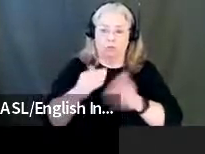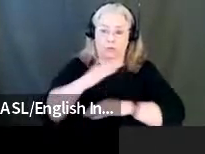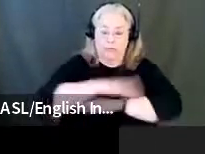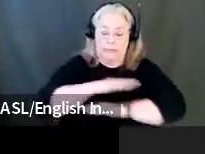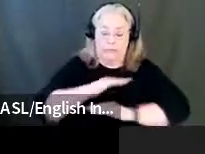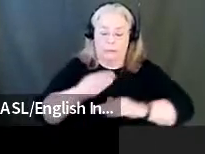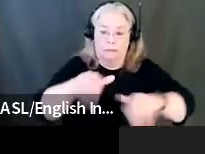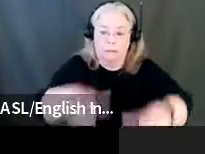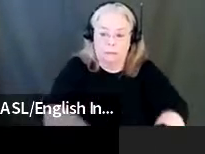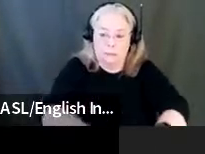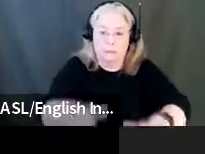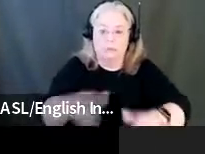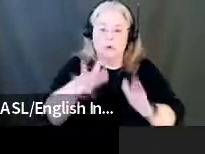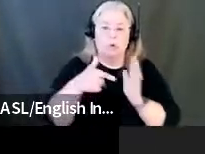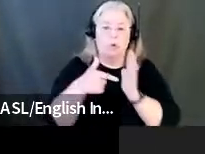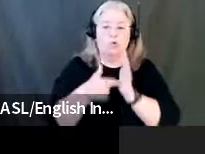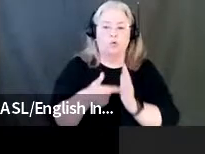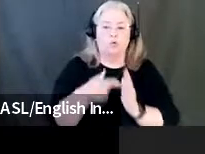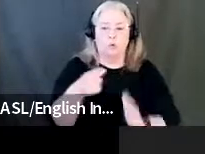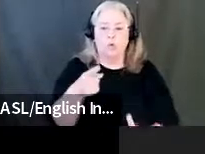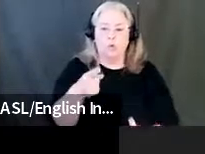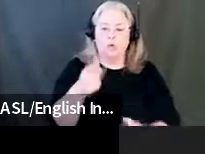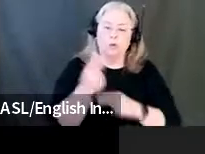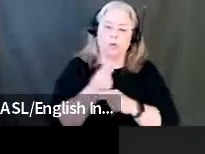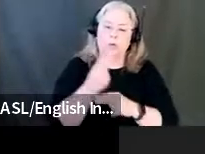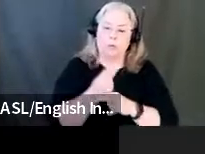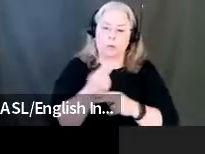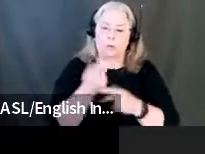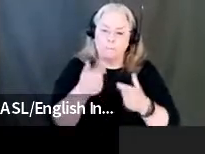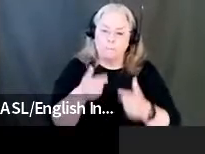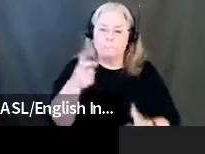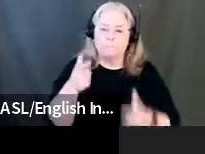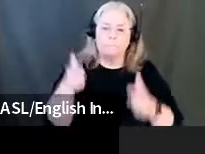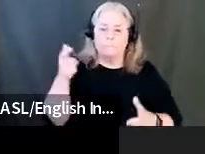now going to be showing you the use of a bigger